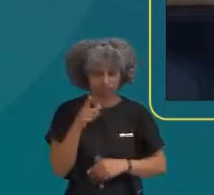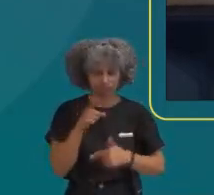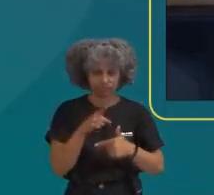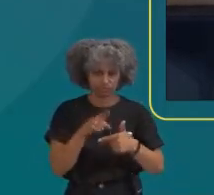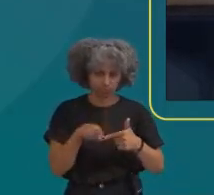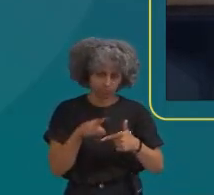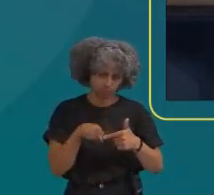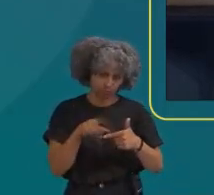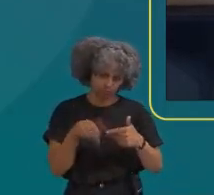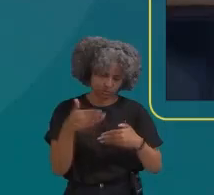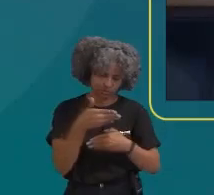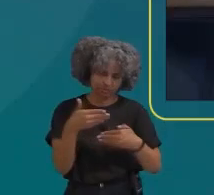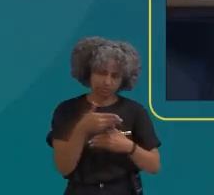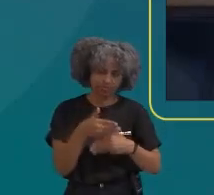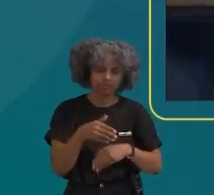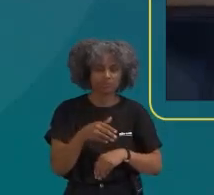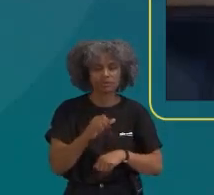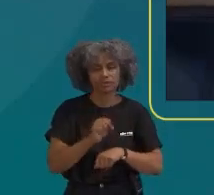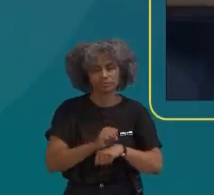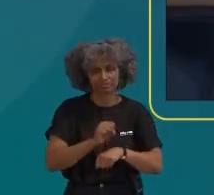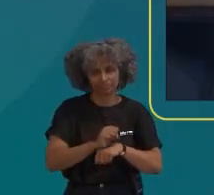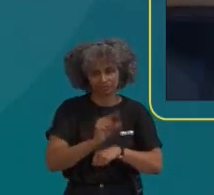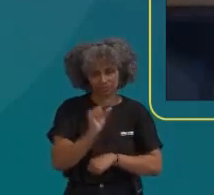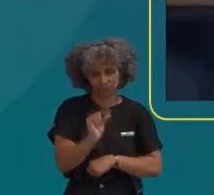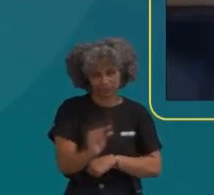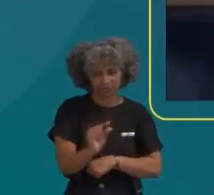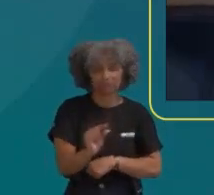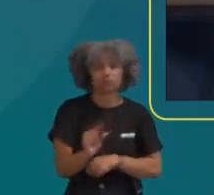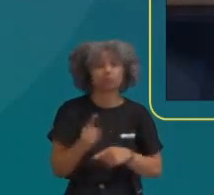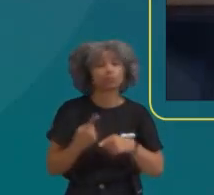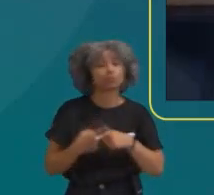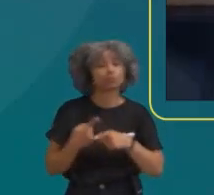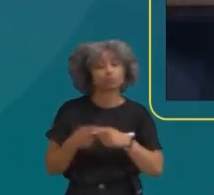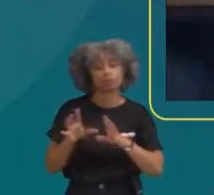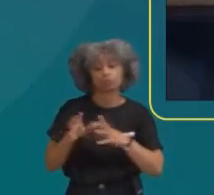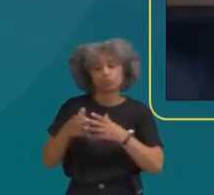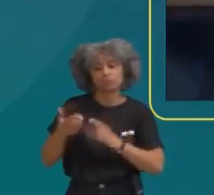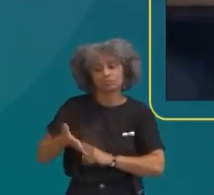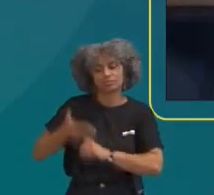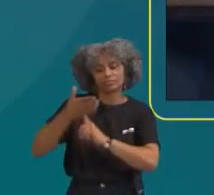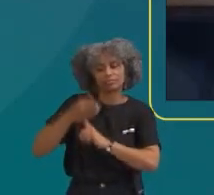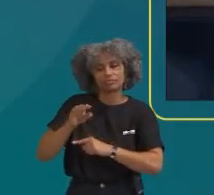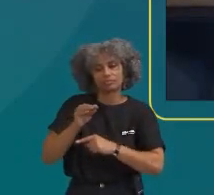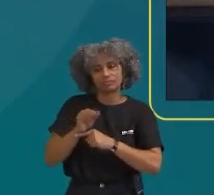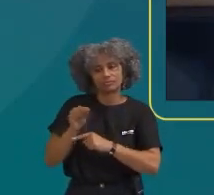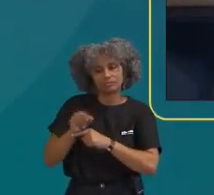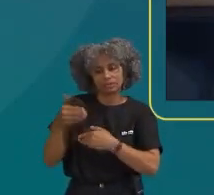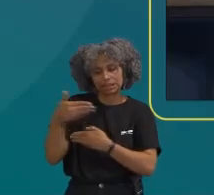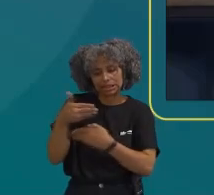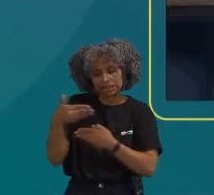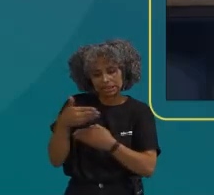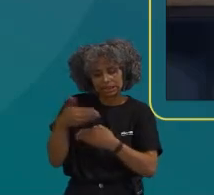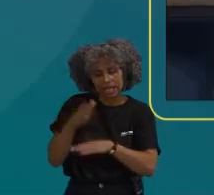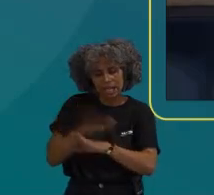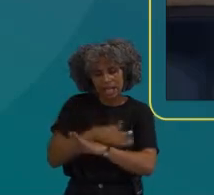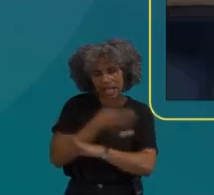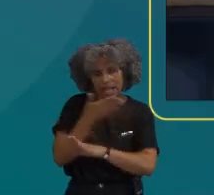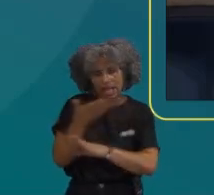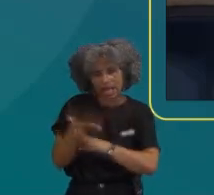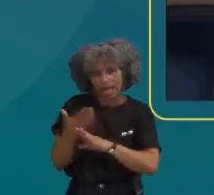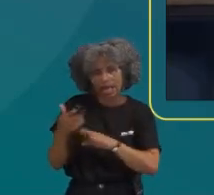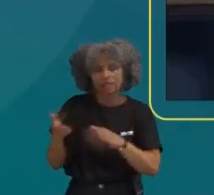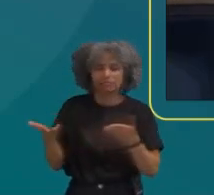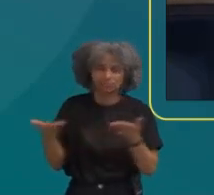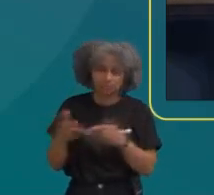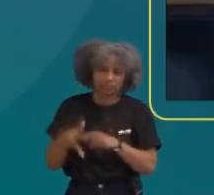I must say the technical team is handling a whole lot of presentations throughout the day, so let us also